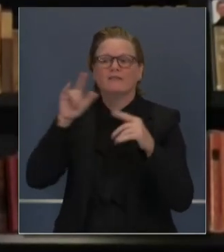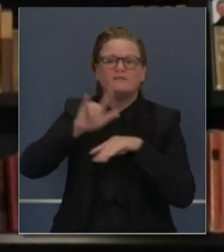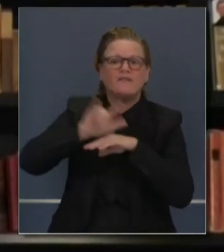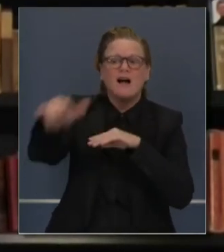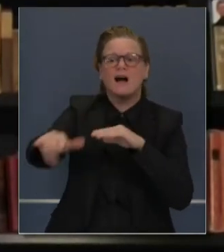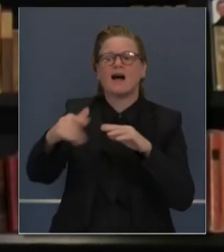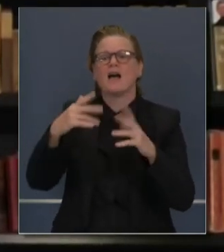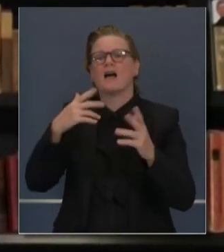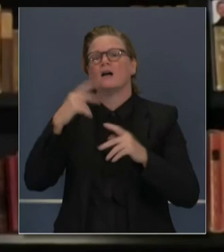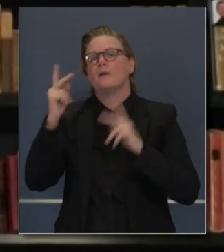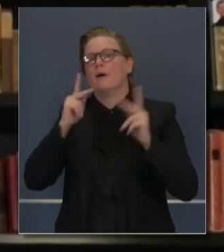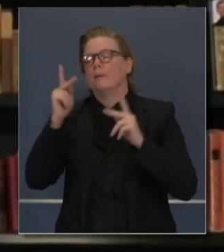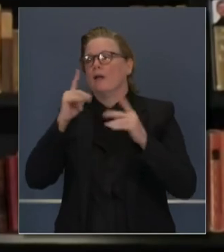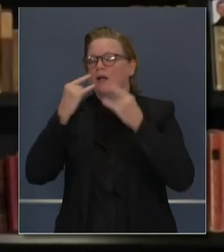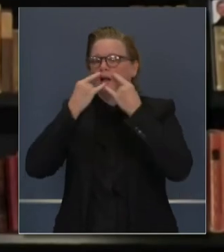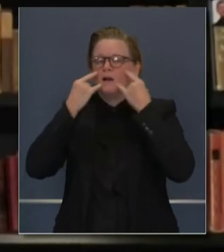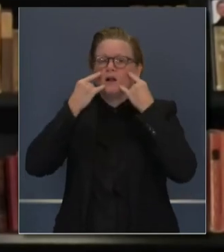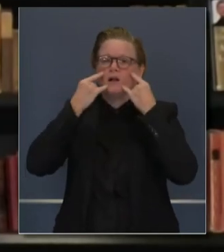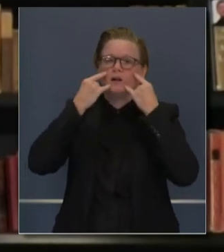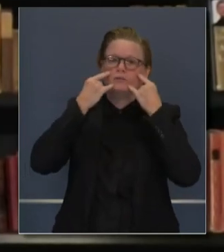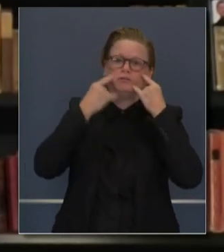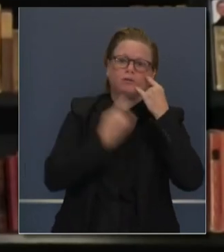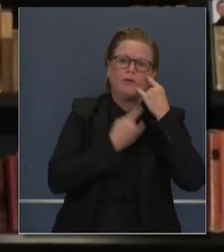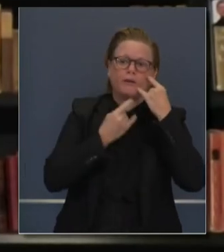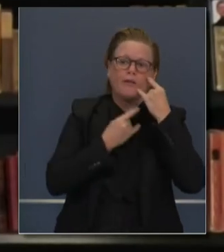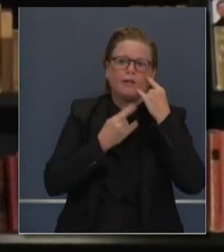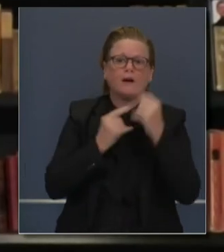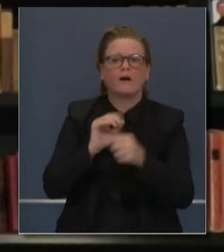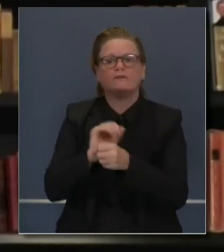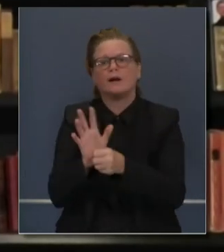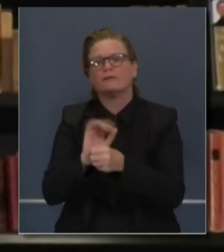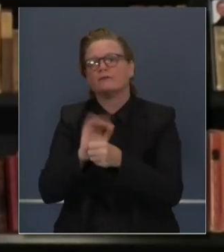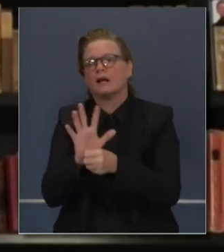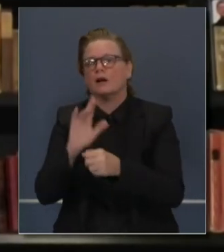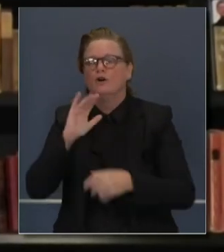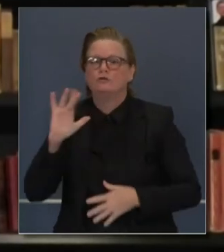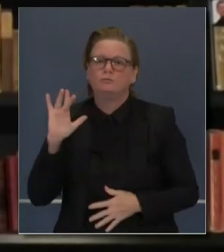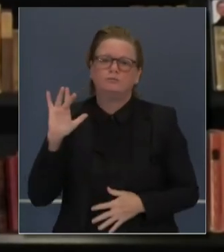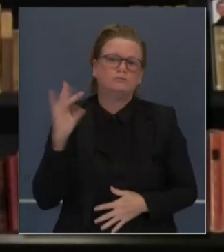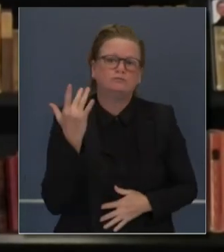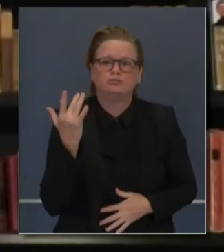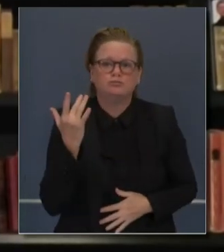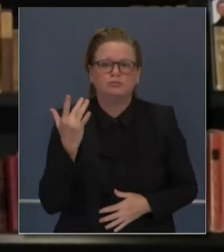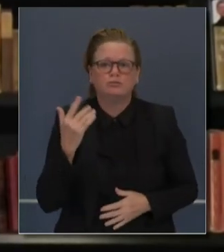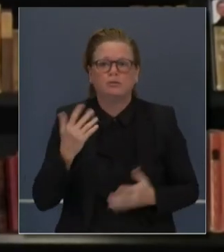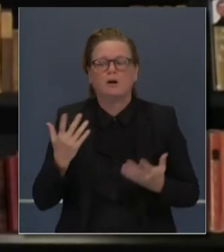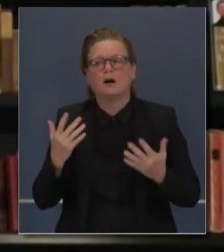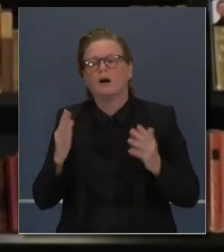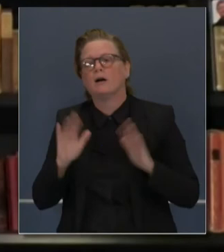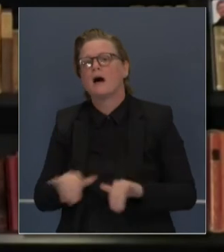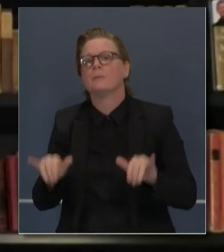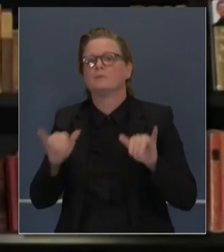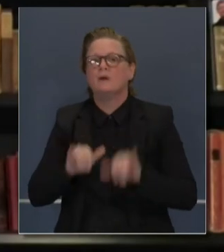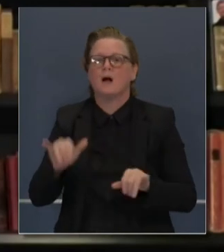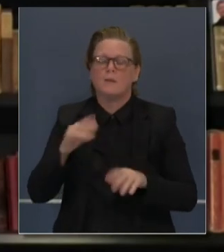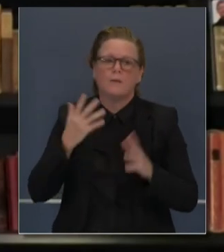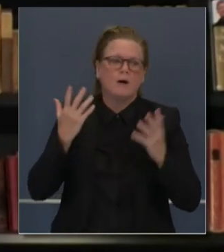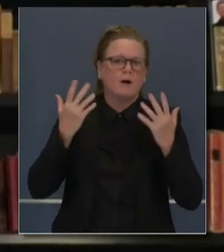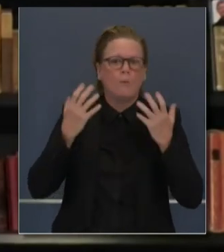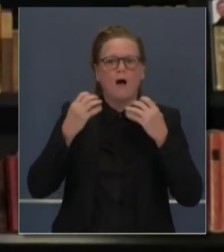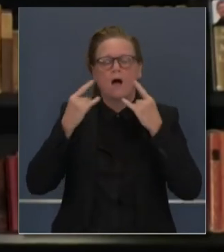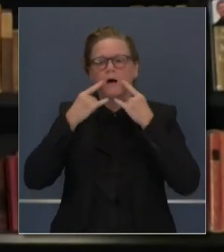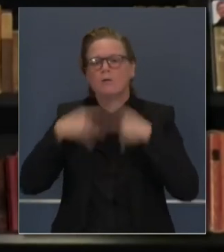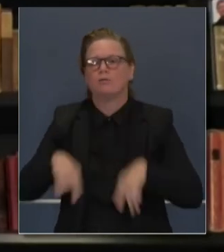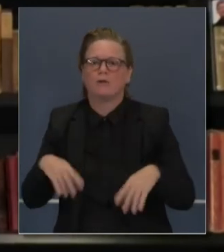well considered. But he can talk more specifically about the areas we are seeing an increase in transmission, be it